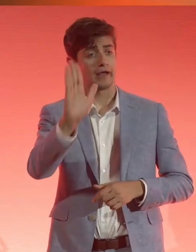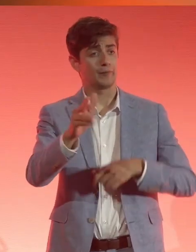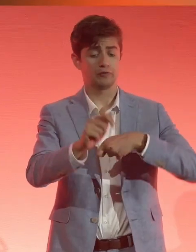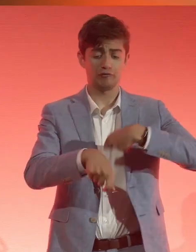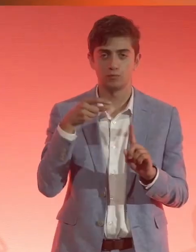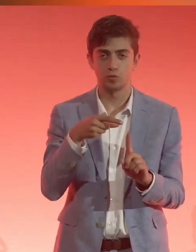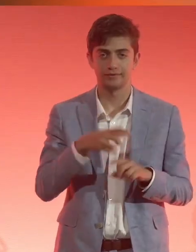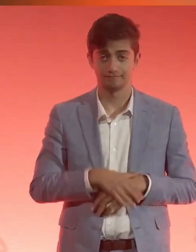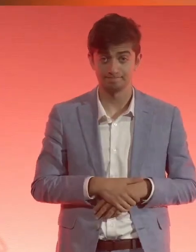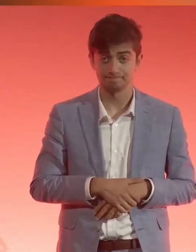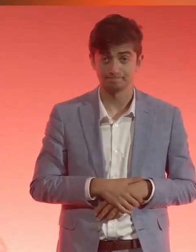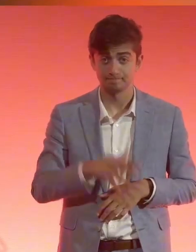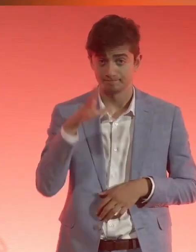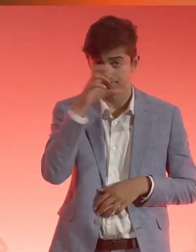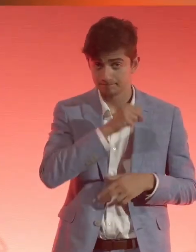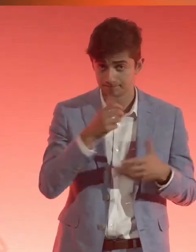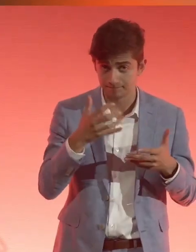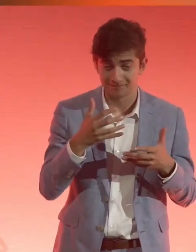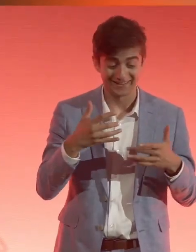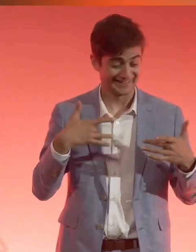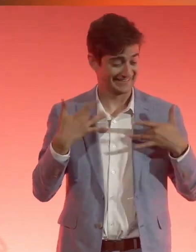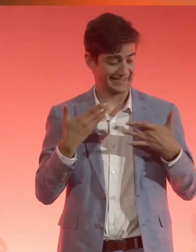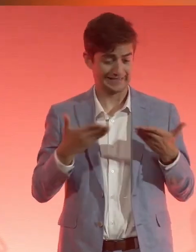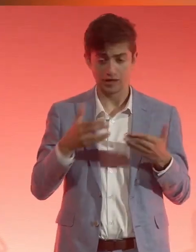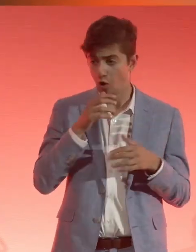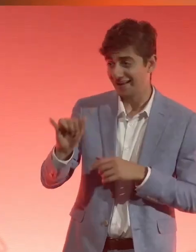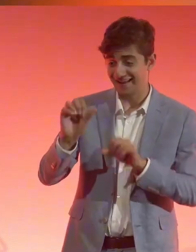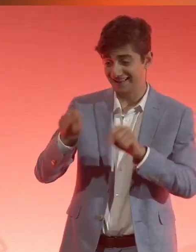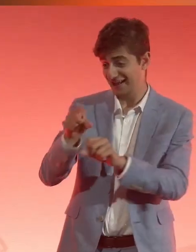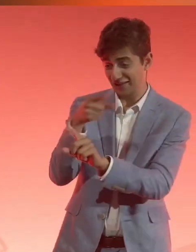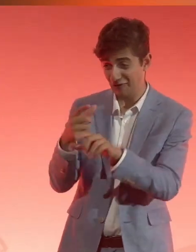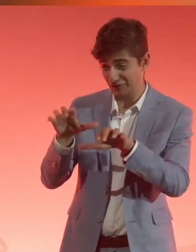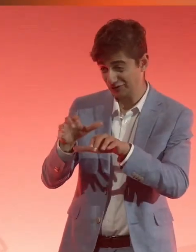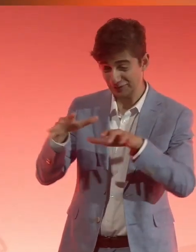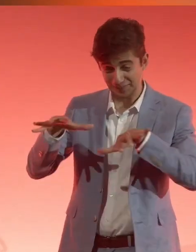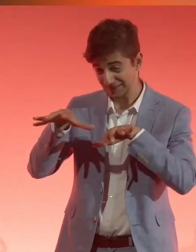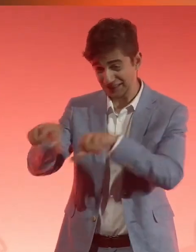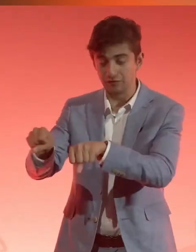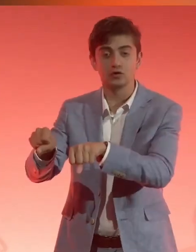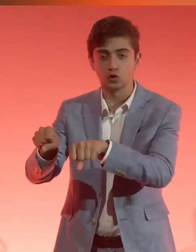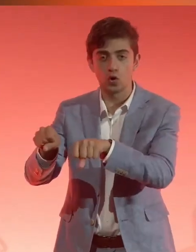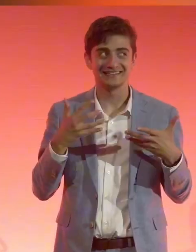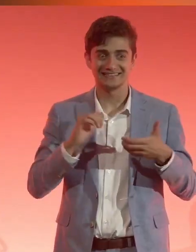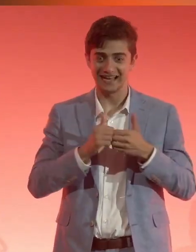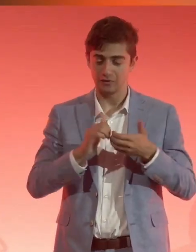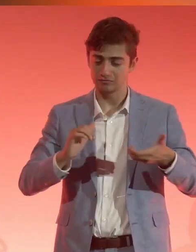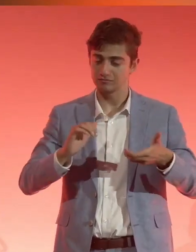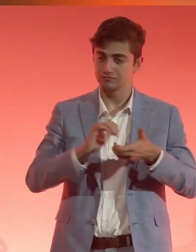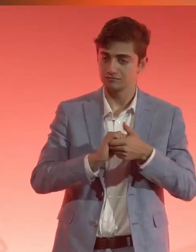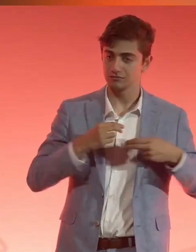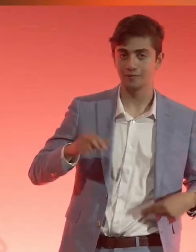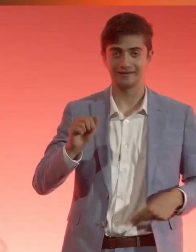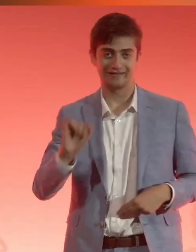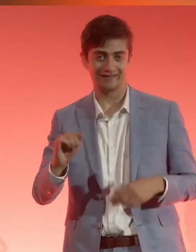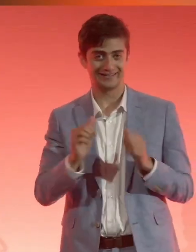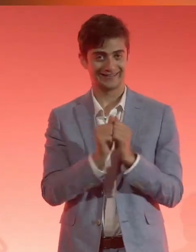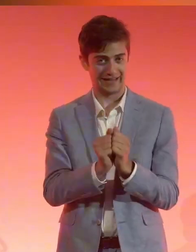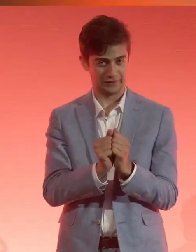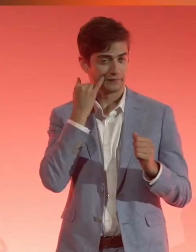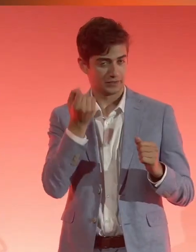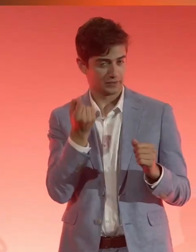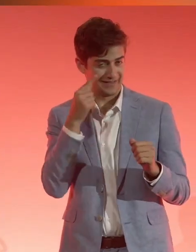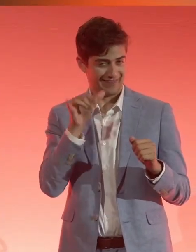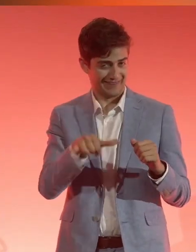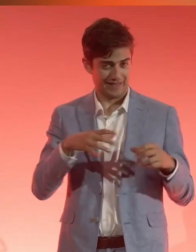something essential. What is exciting is not what AI can do alone. It is what we can do together. And if we can understand it and embrace